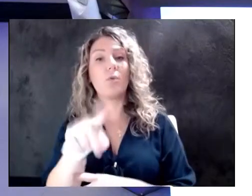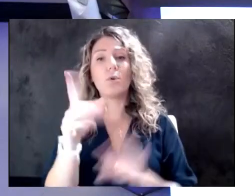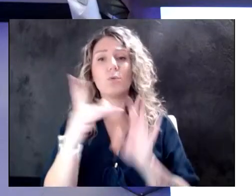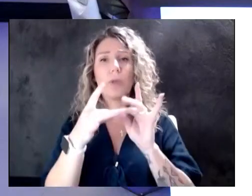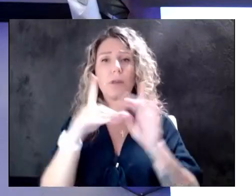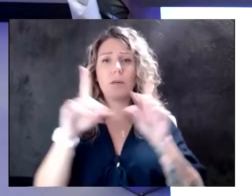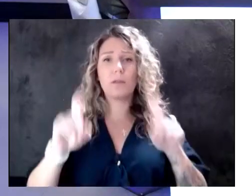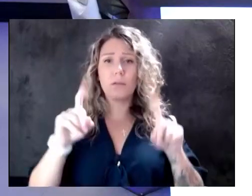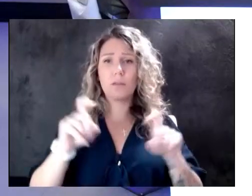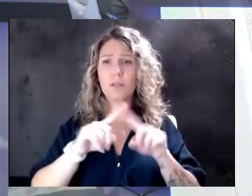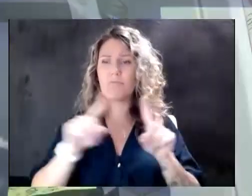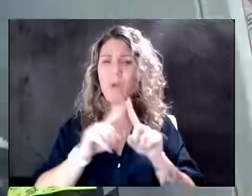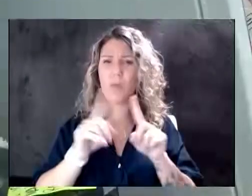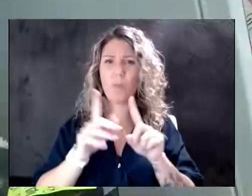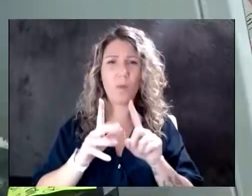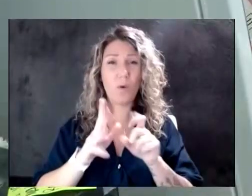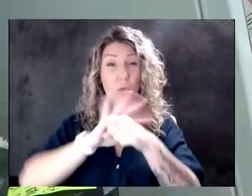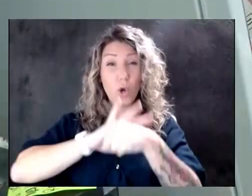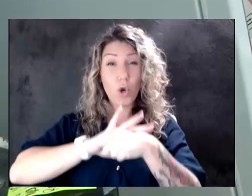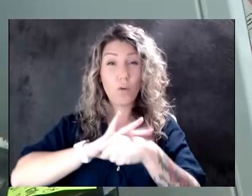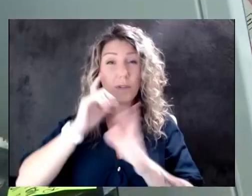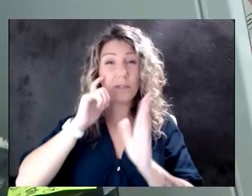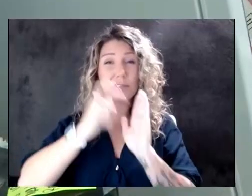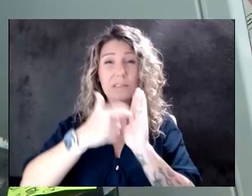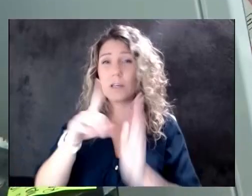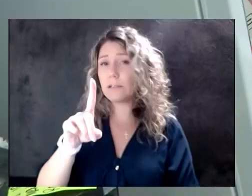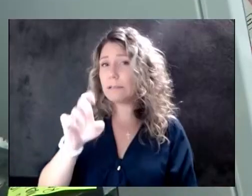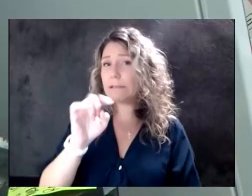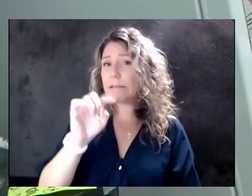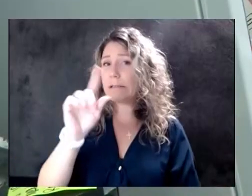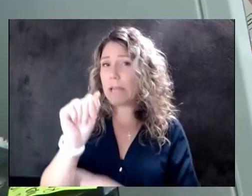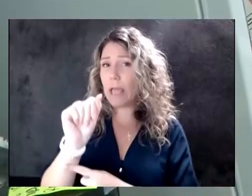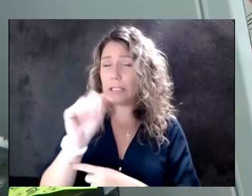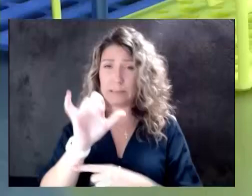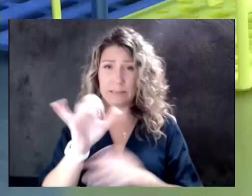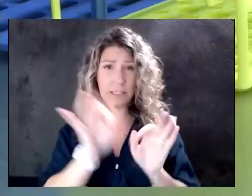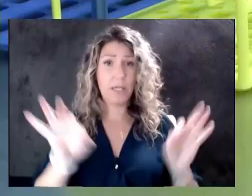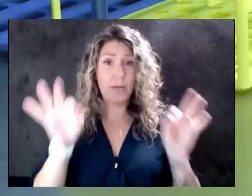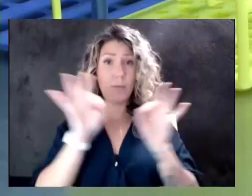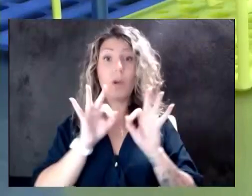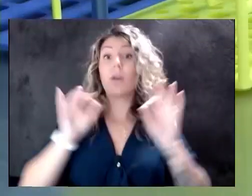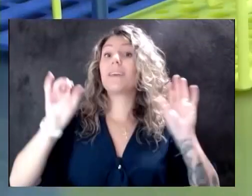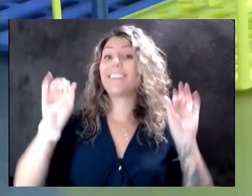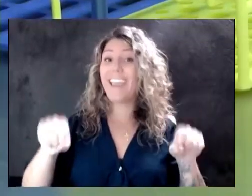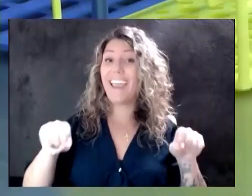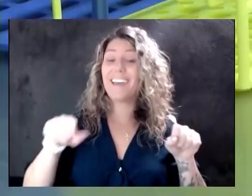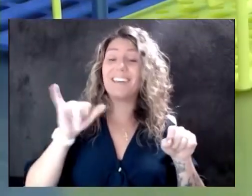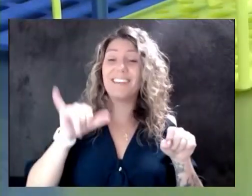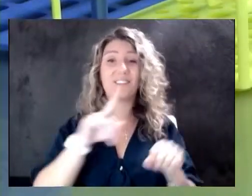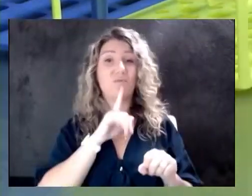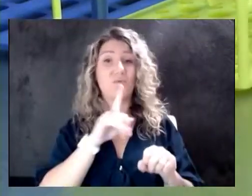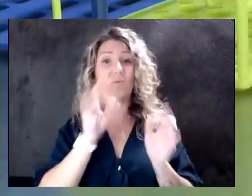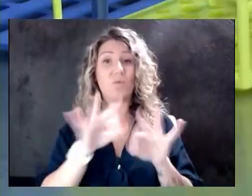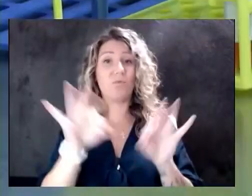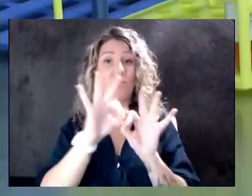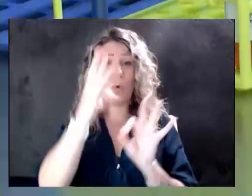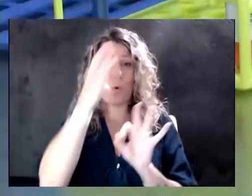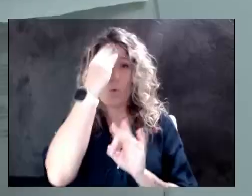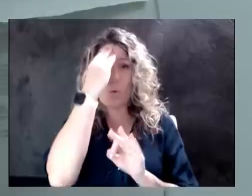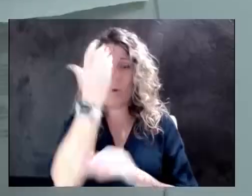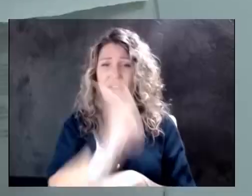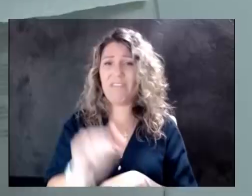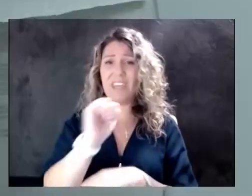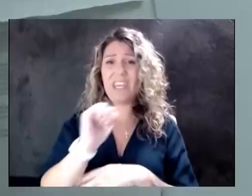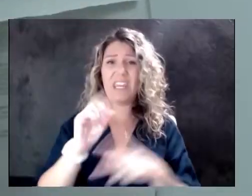COVID tests detect the Delta variant? And is that even important to know? It can, yeah, it's really important to know. Anytime we have any of these variants